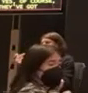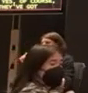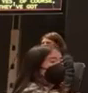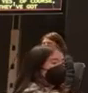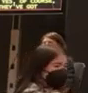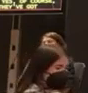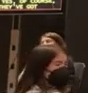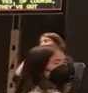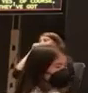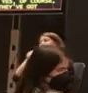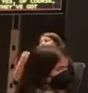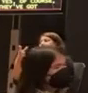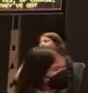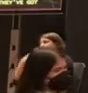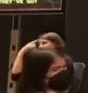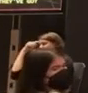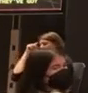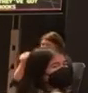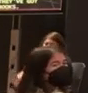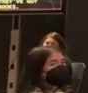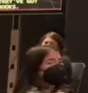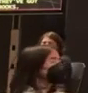would love to sign them.